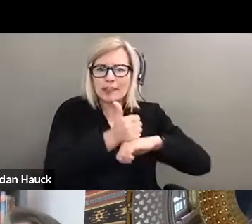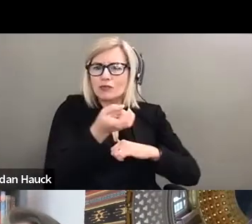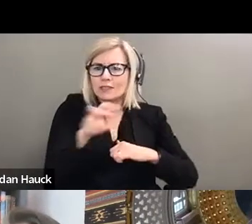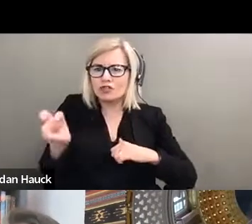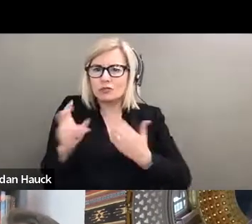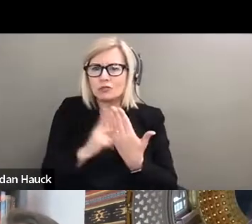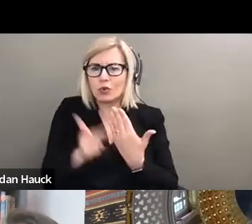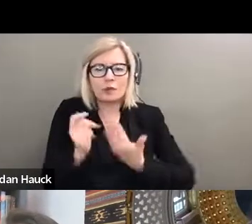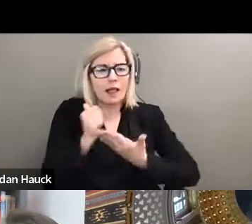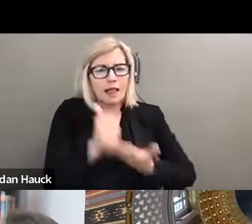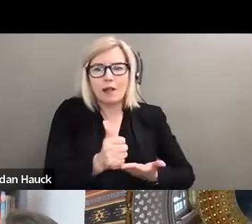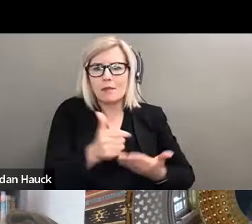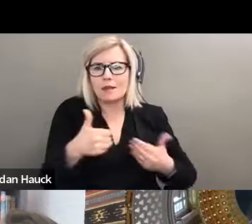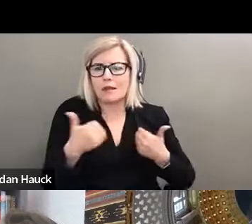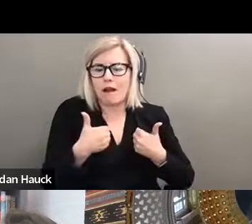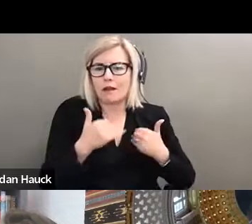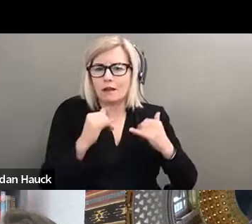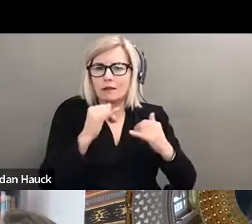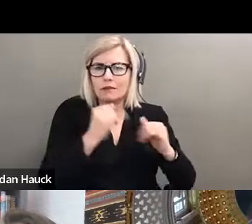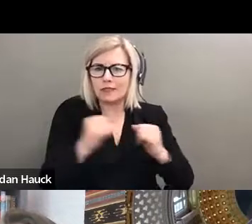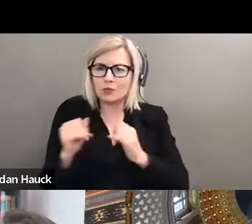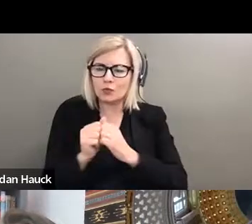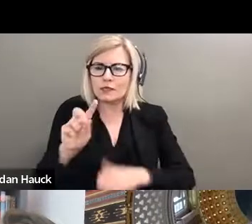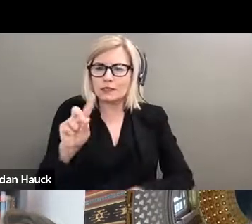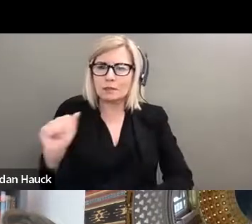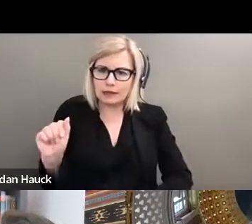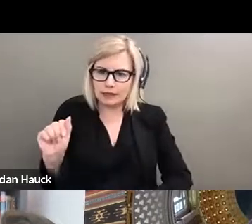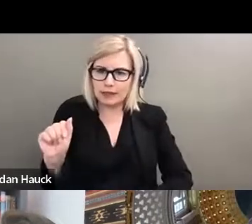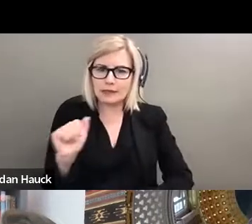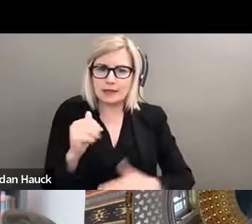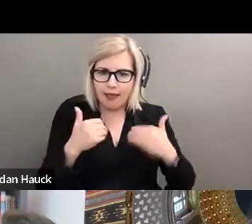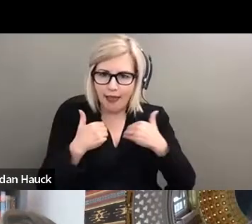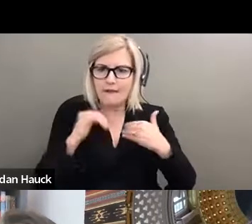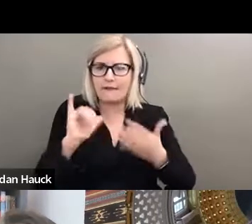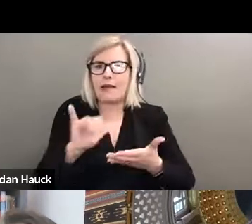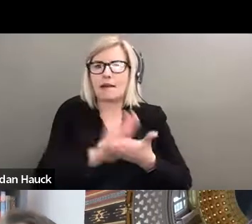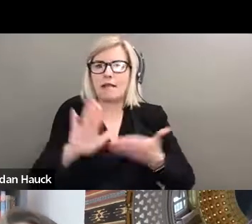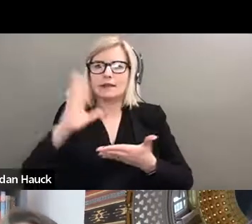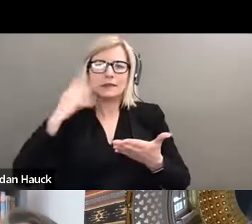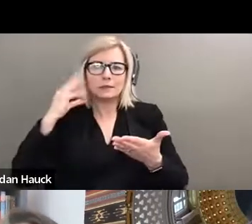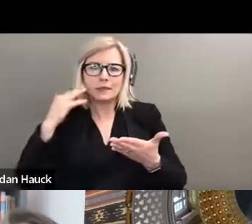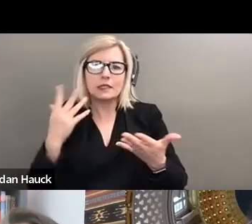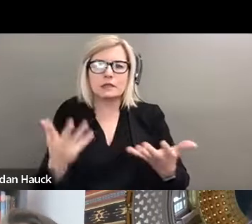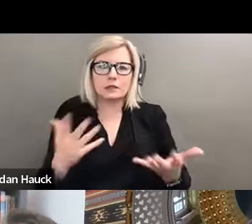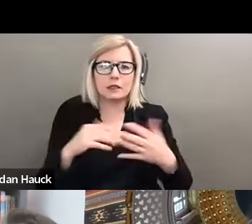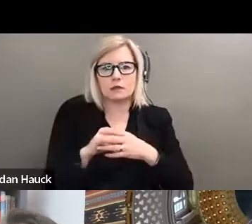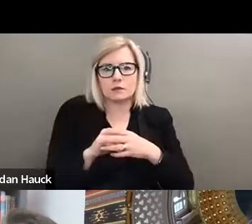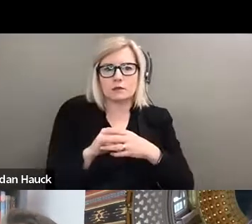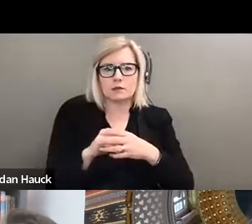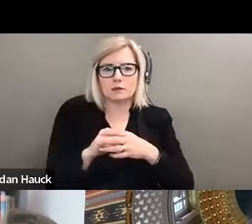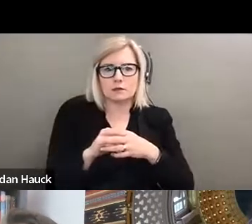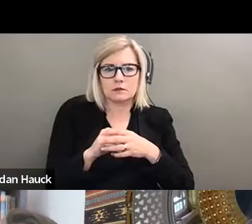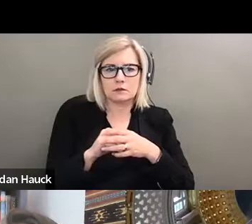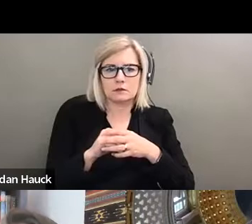help young individuals with disabilities have that college experience. So that